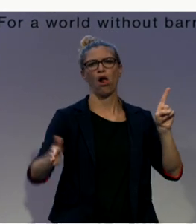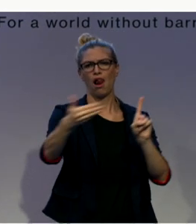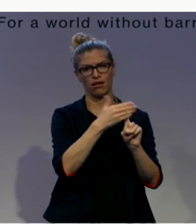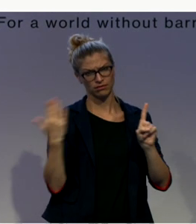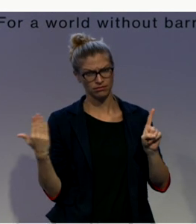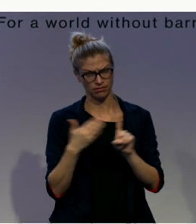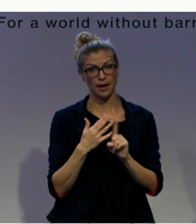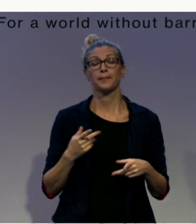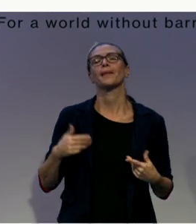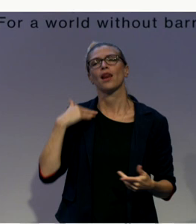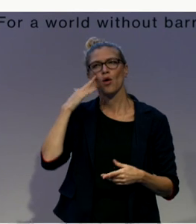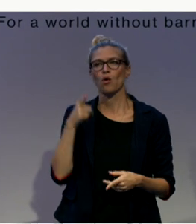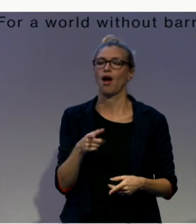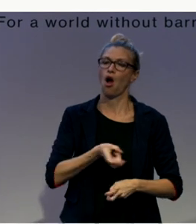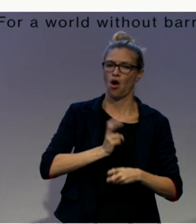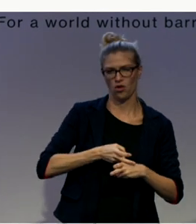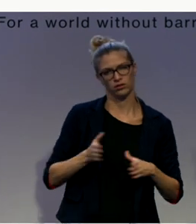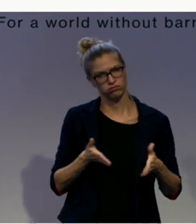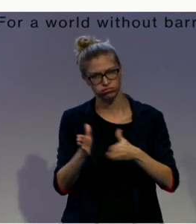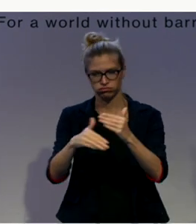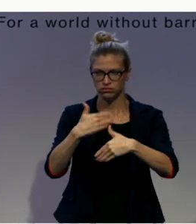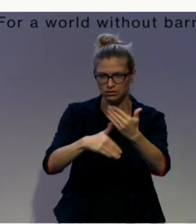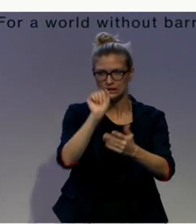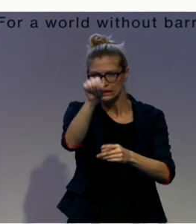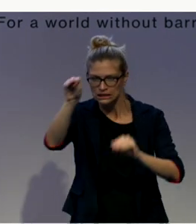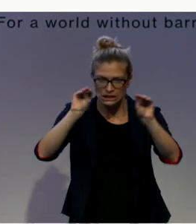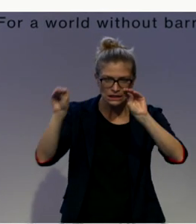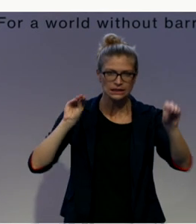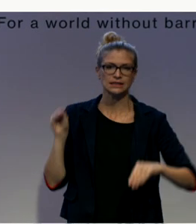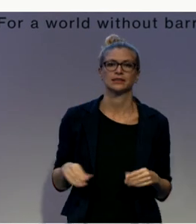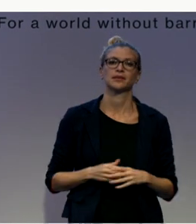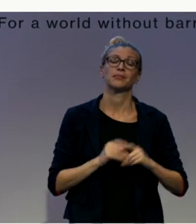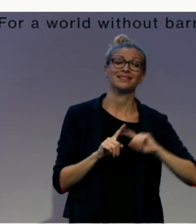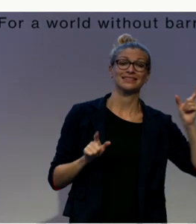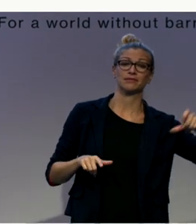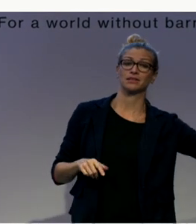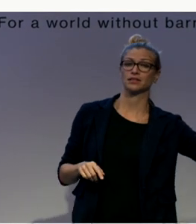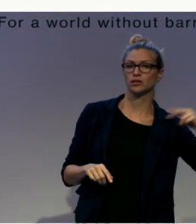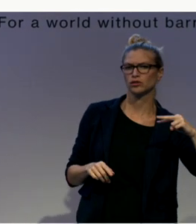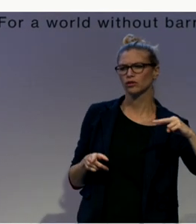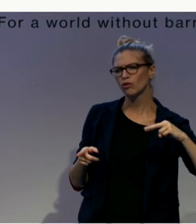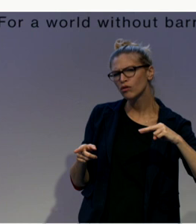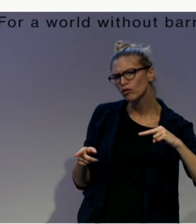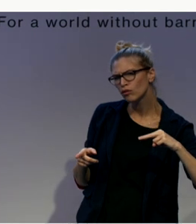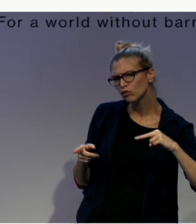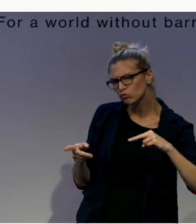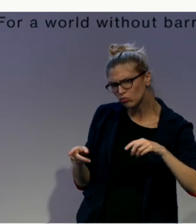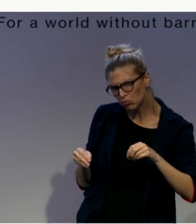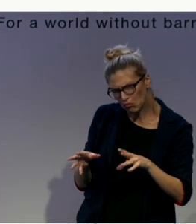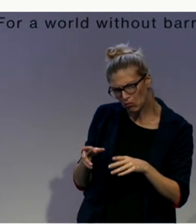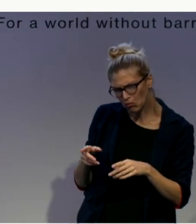But people if see wheelchair users, people with disability are walking, studying,